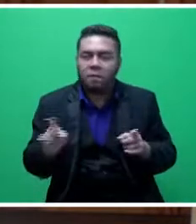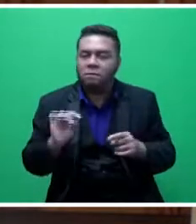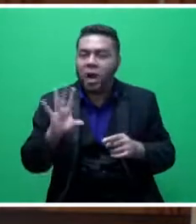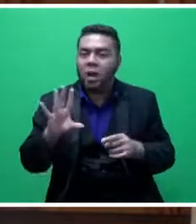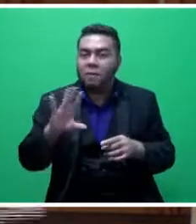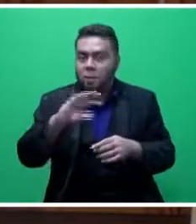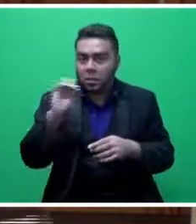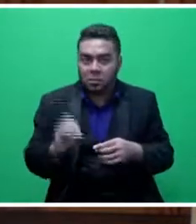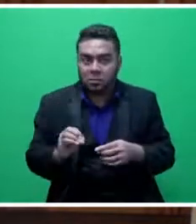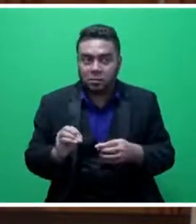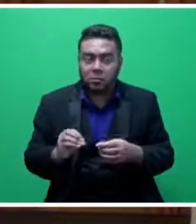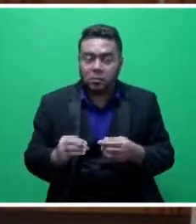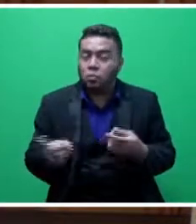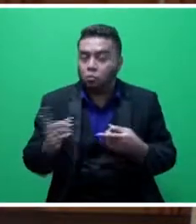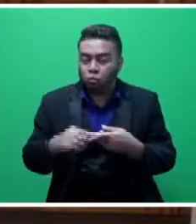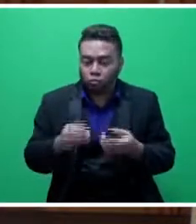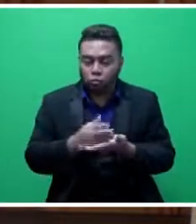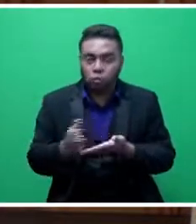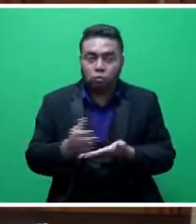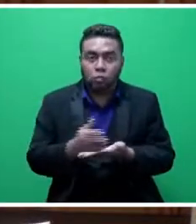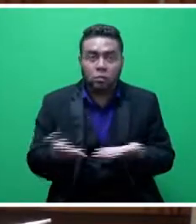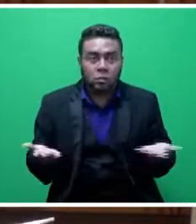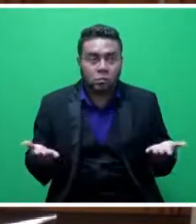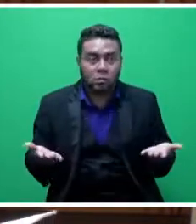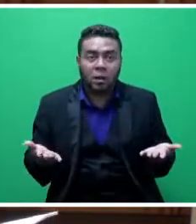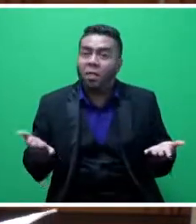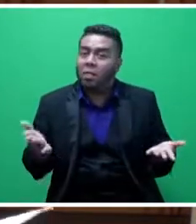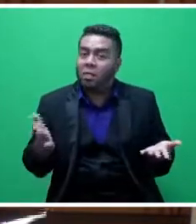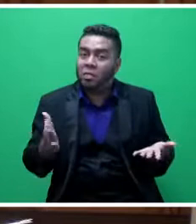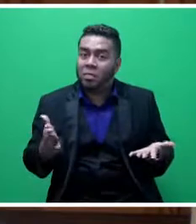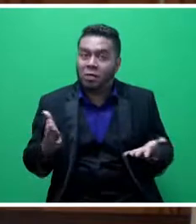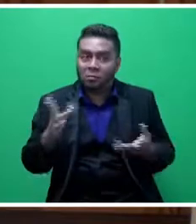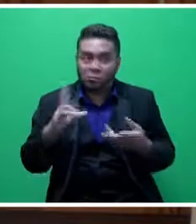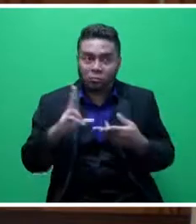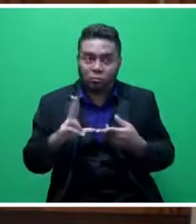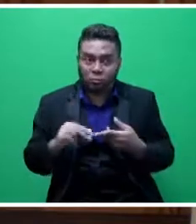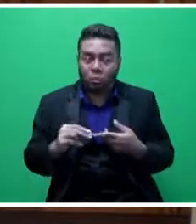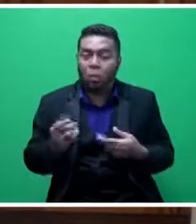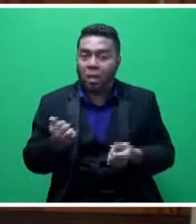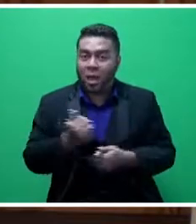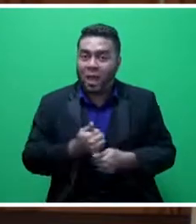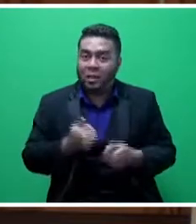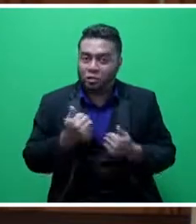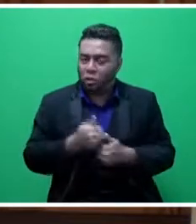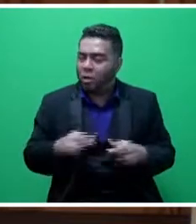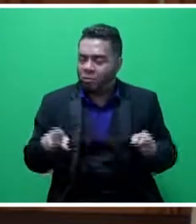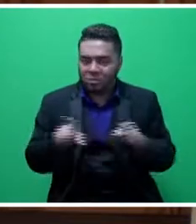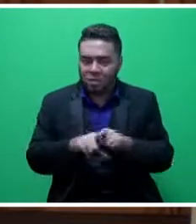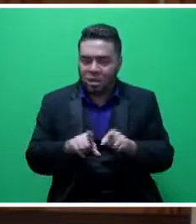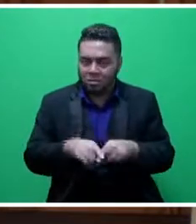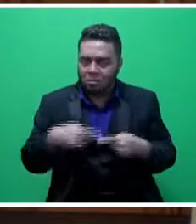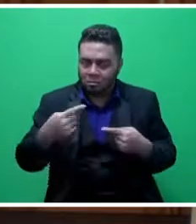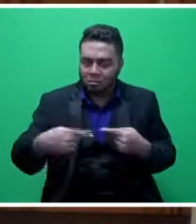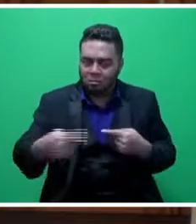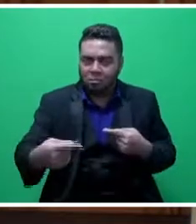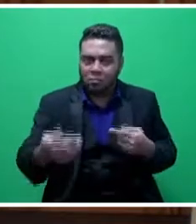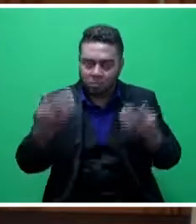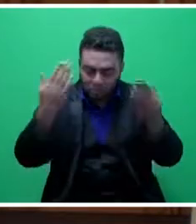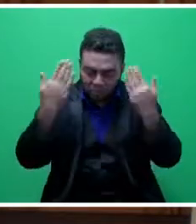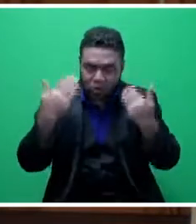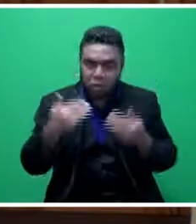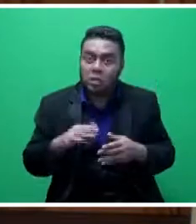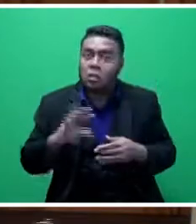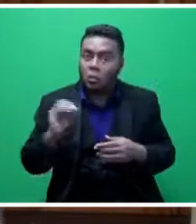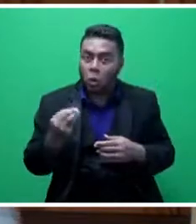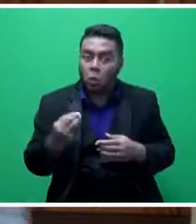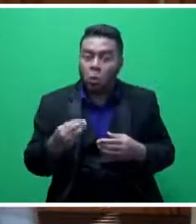FNPF members enjoy the distribution of the interest. Drawdown account holders will also enjoy the same going forward, Mr. Speaker, sir.